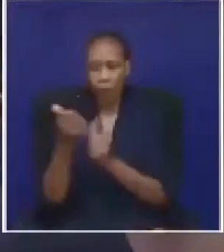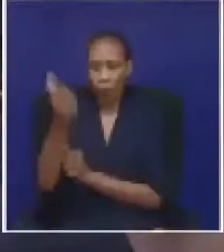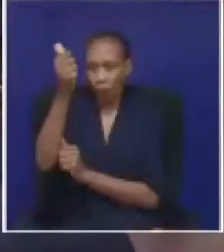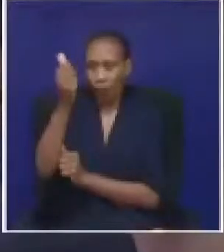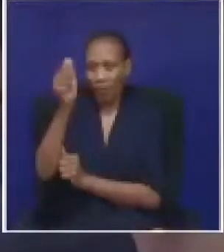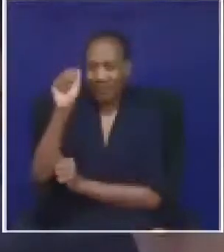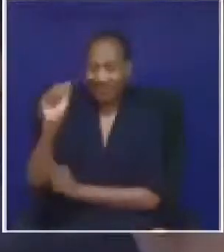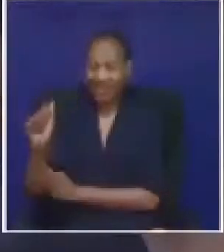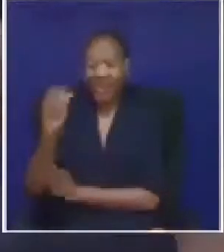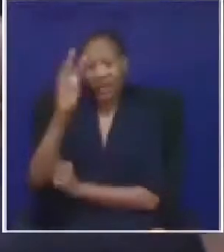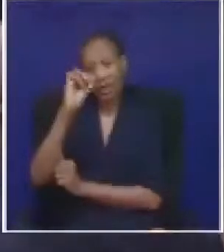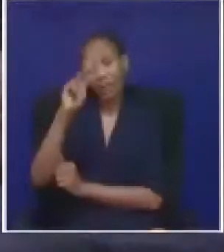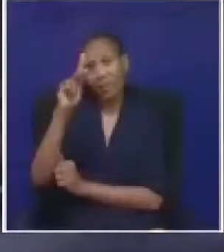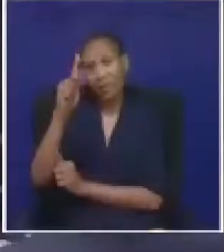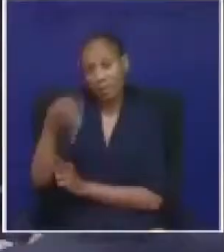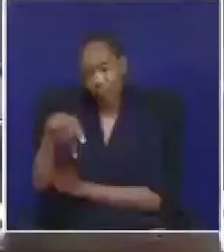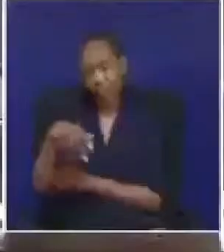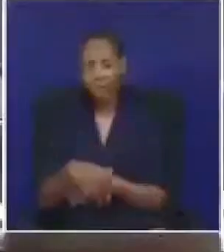party.